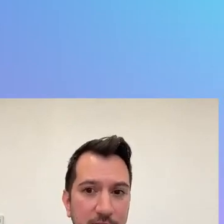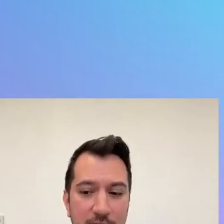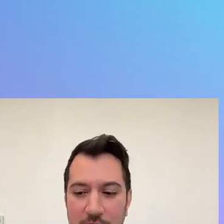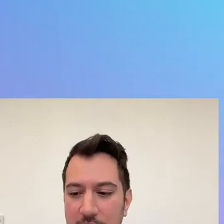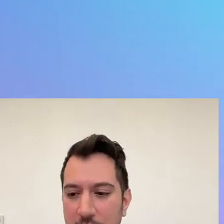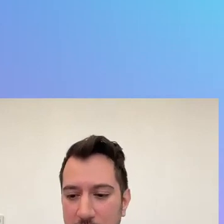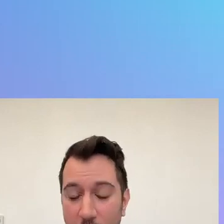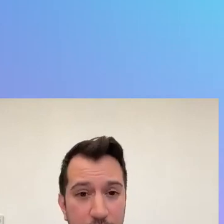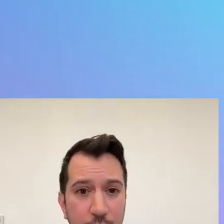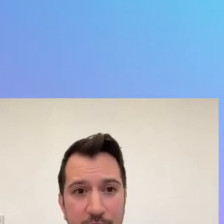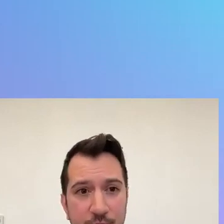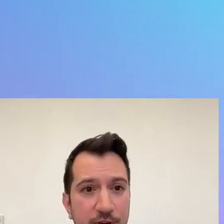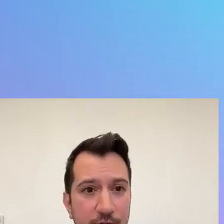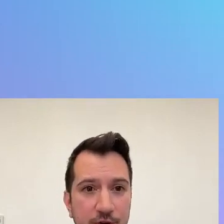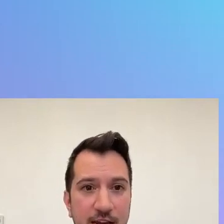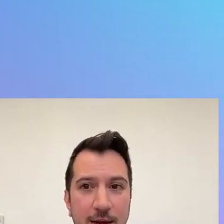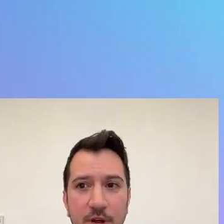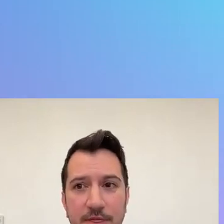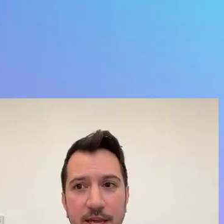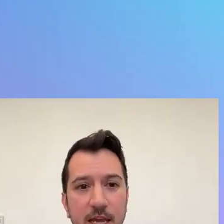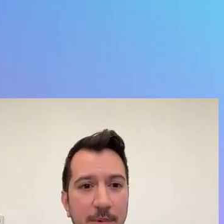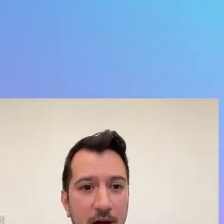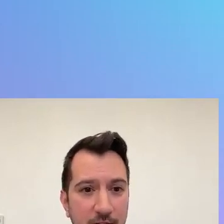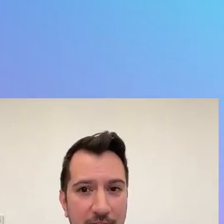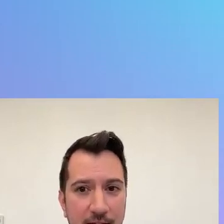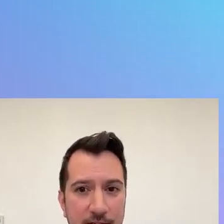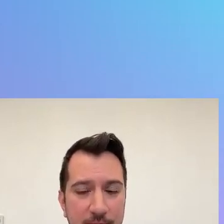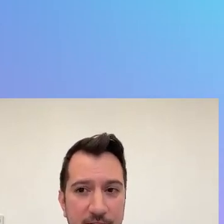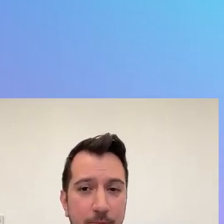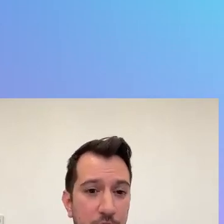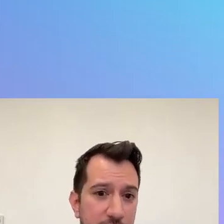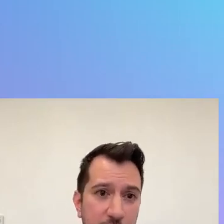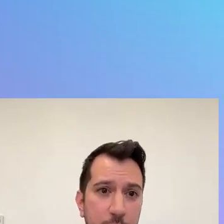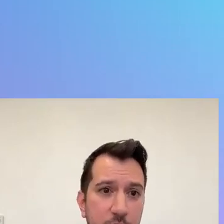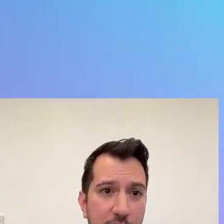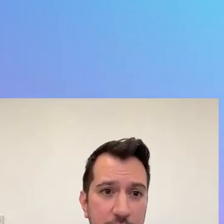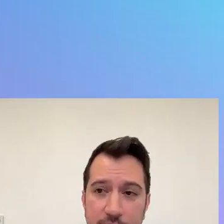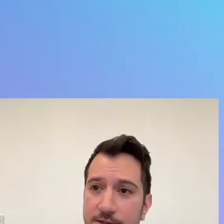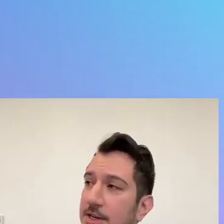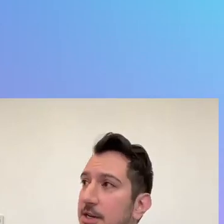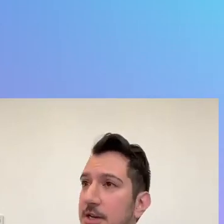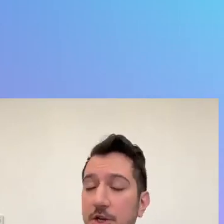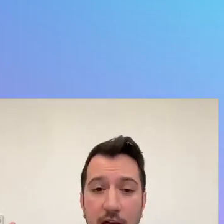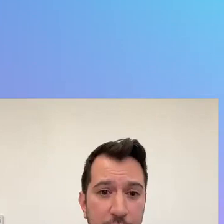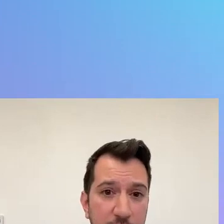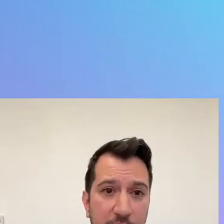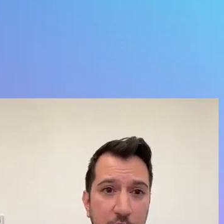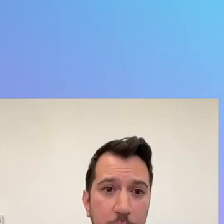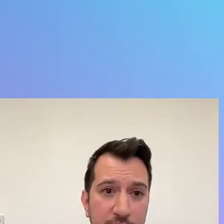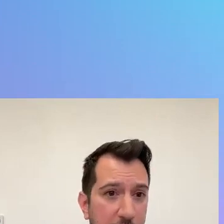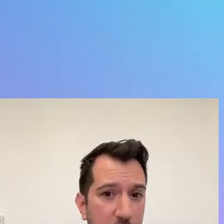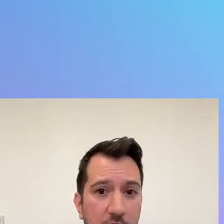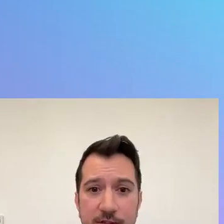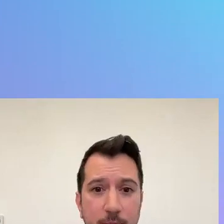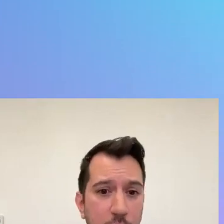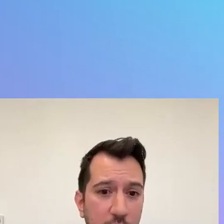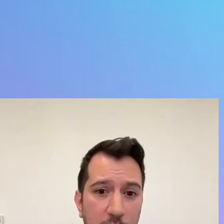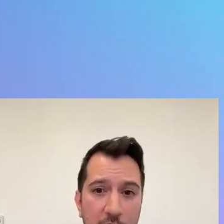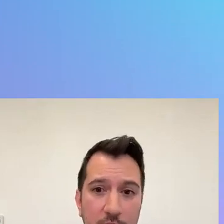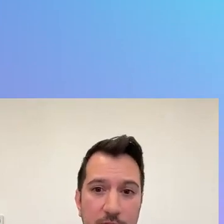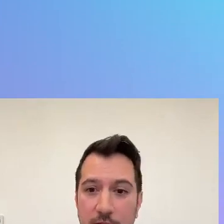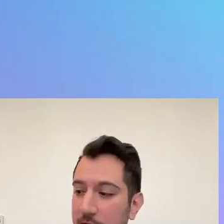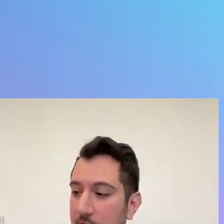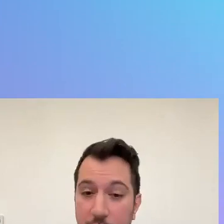right? While doing this research, I kept on thinking about it as it's multivariable calculus. You got 3 variables that are constantly